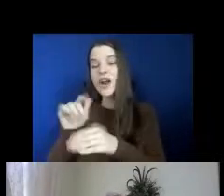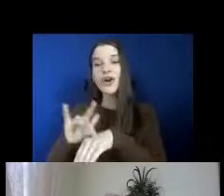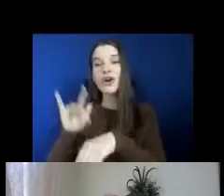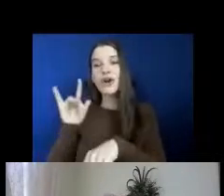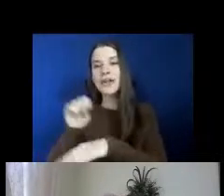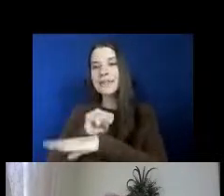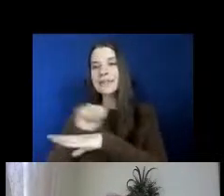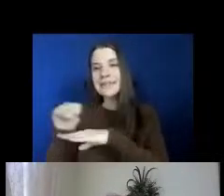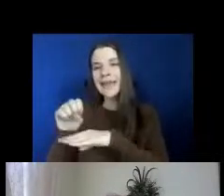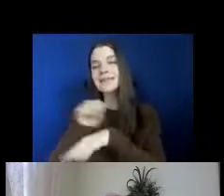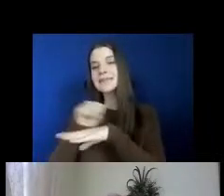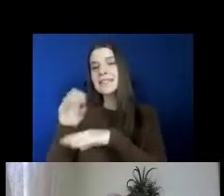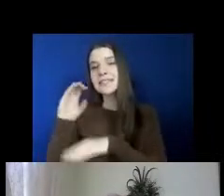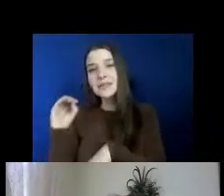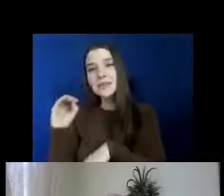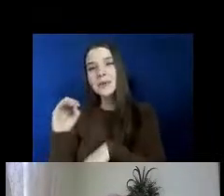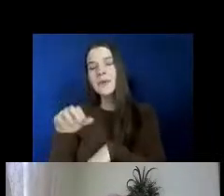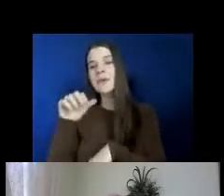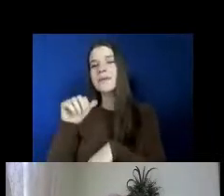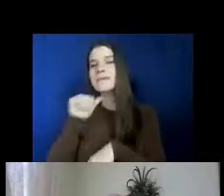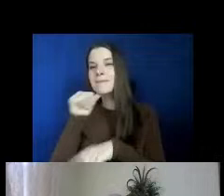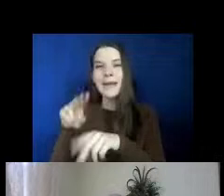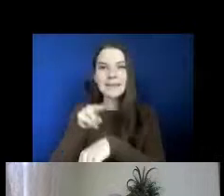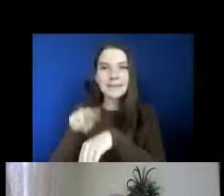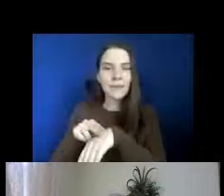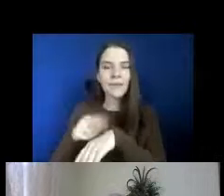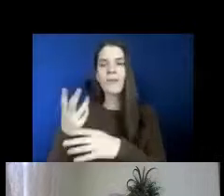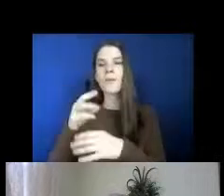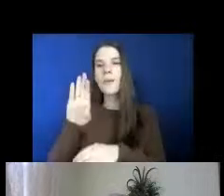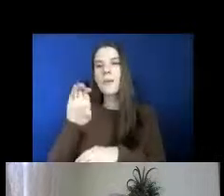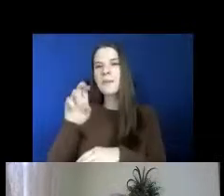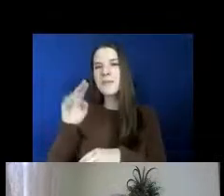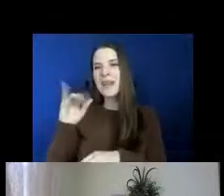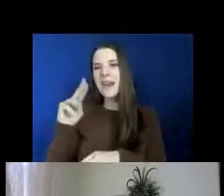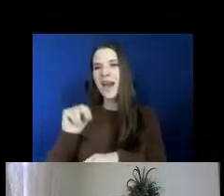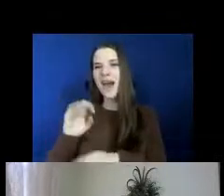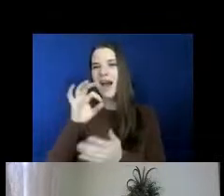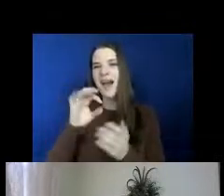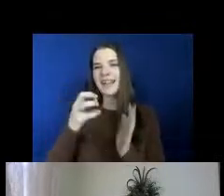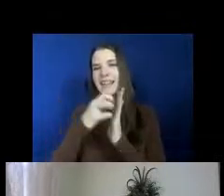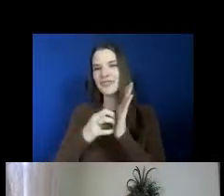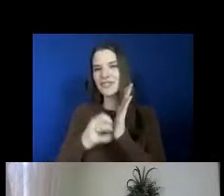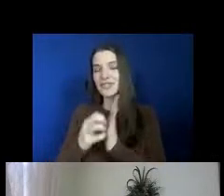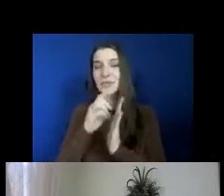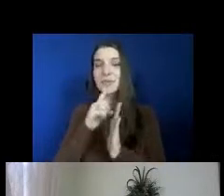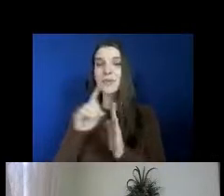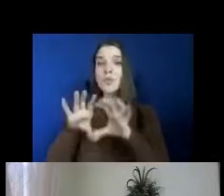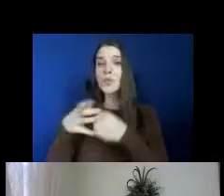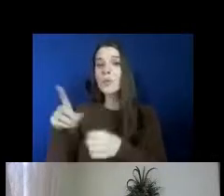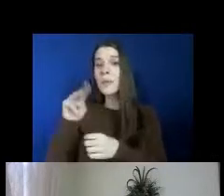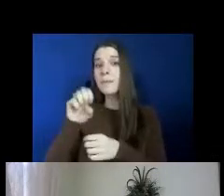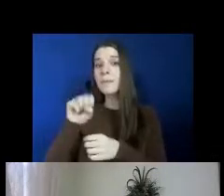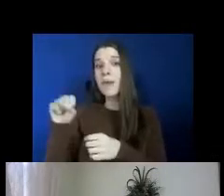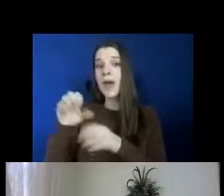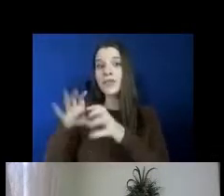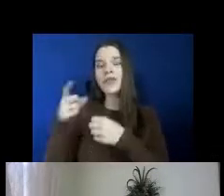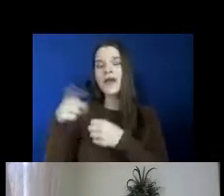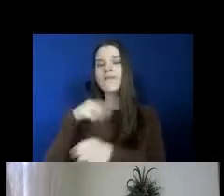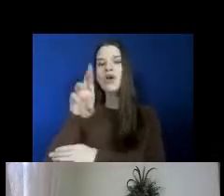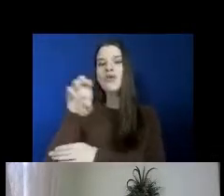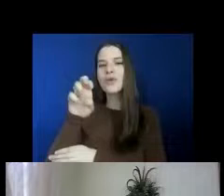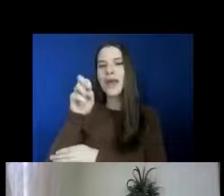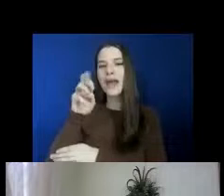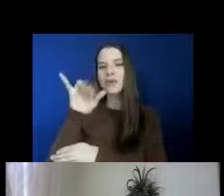stage 0 atypical or benign lesions. And a group at Mass General came up with a re-entry tool for how